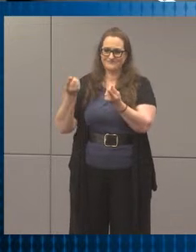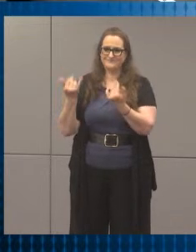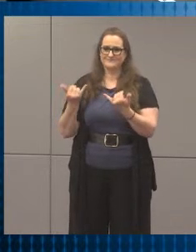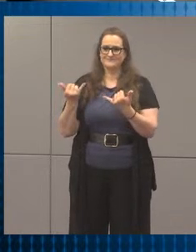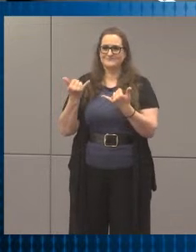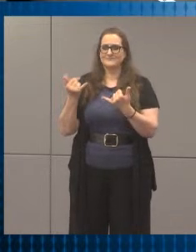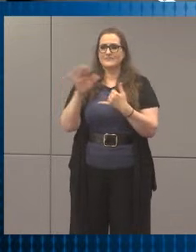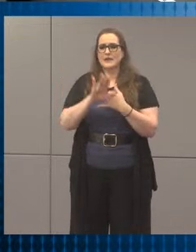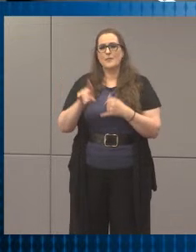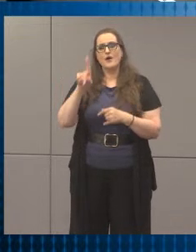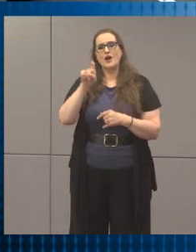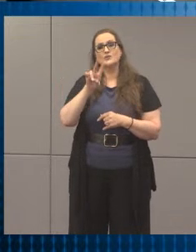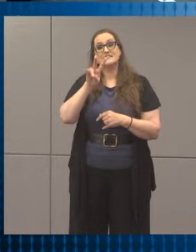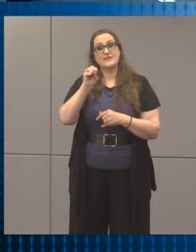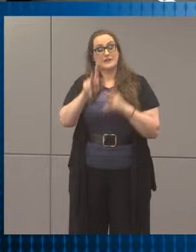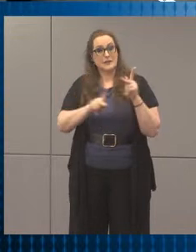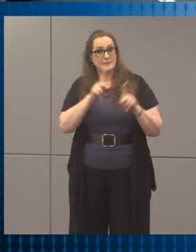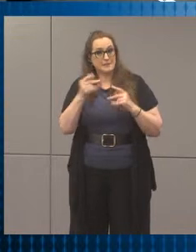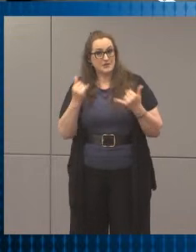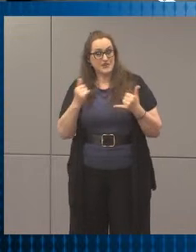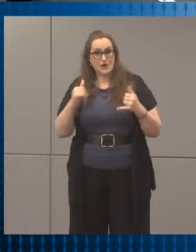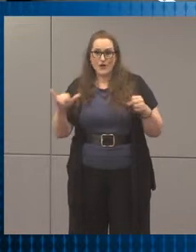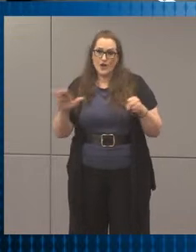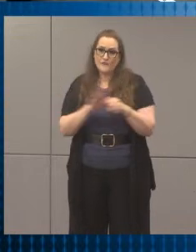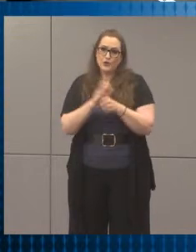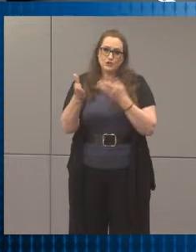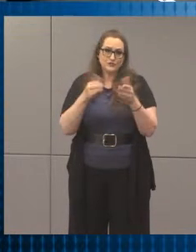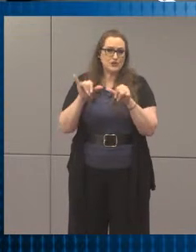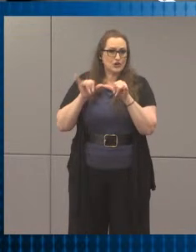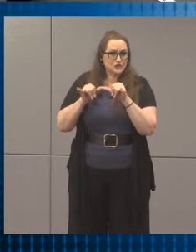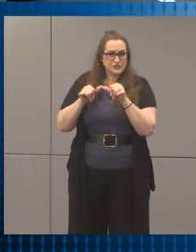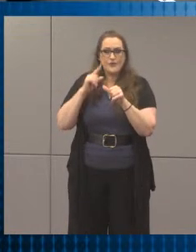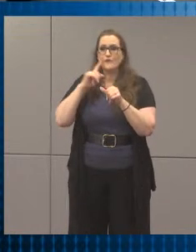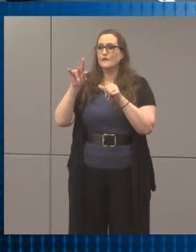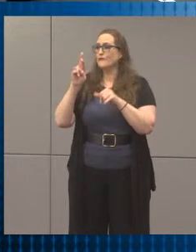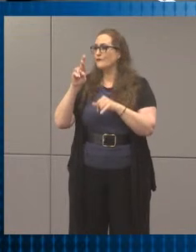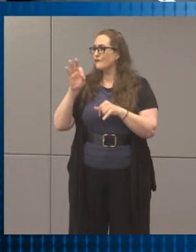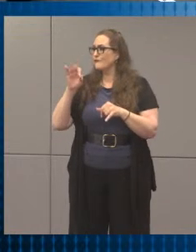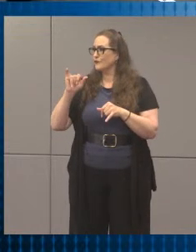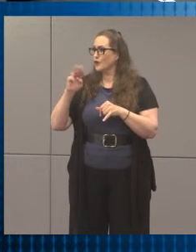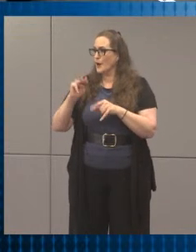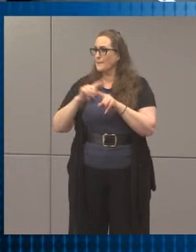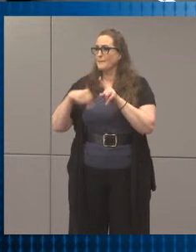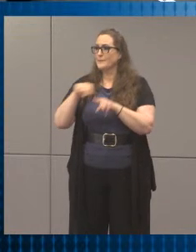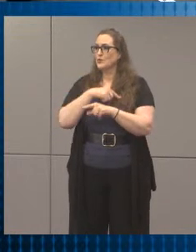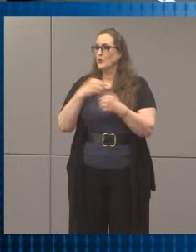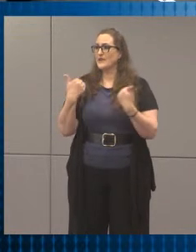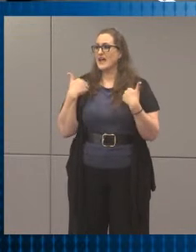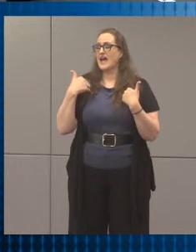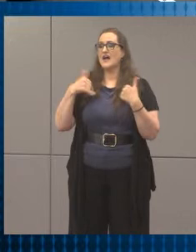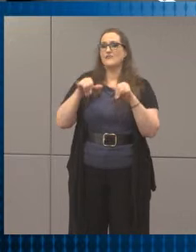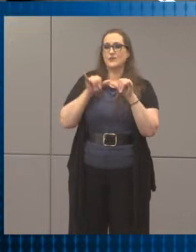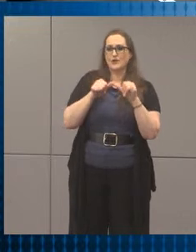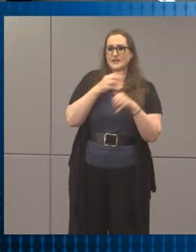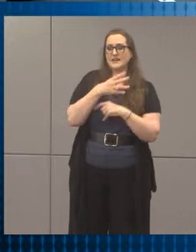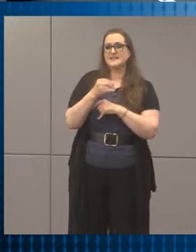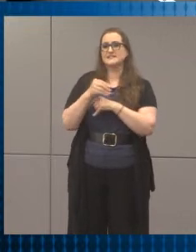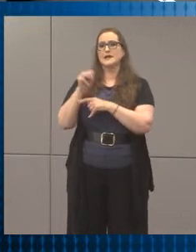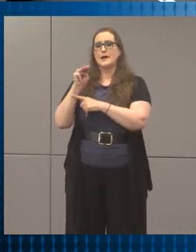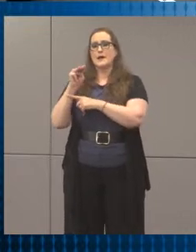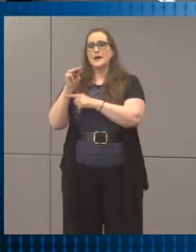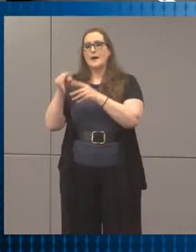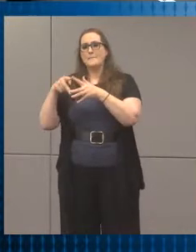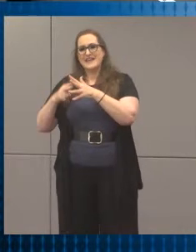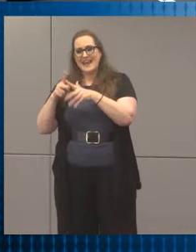about 170 people, full-service architecture and engineering firm. We have architects, mechanical engineers,